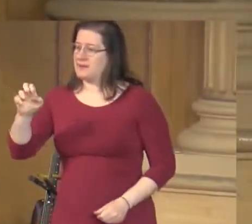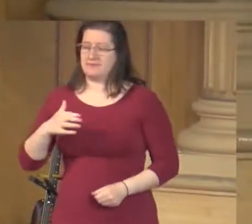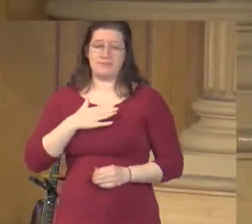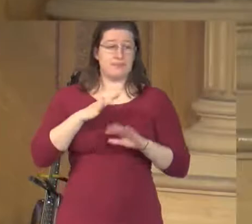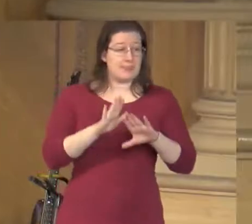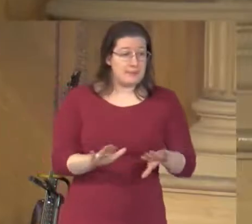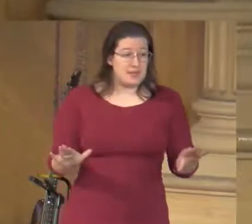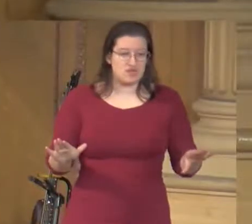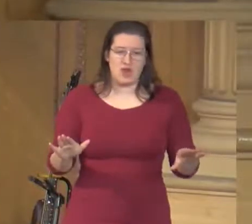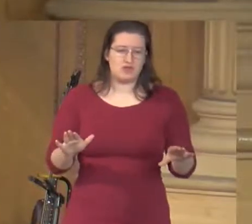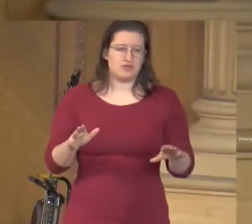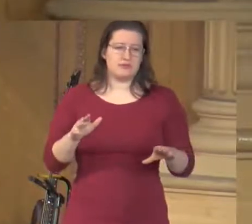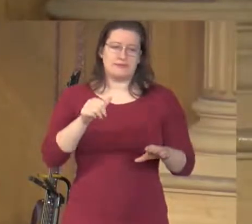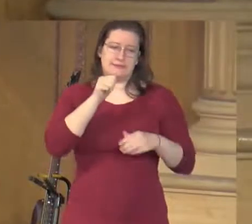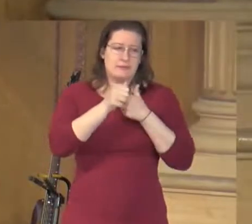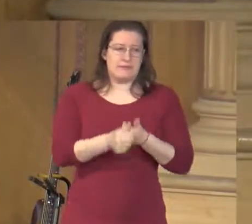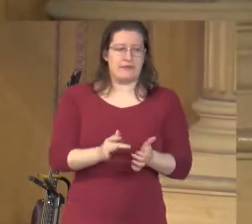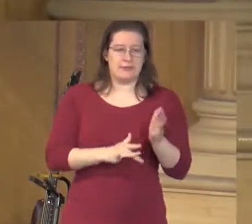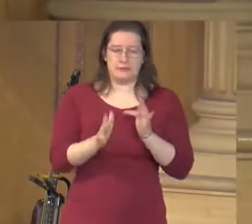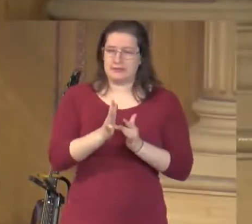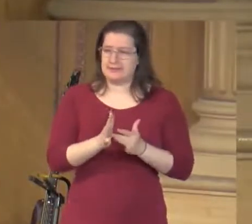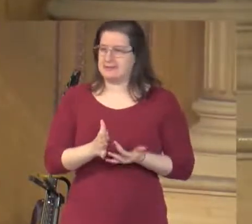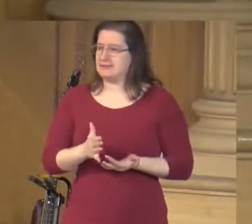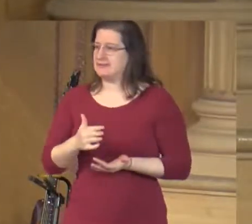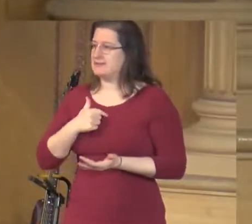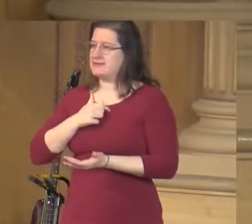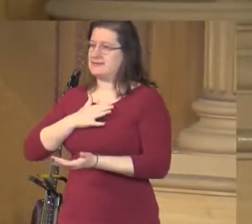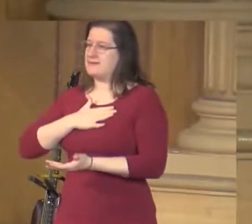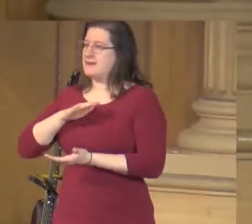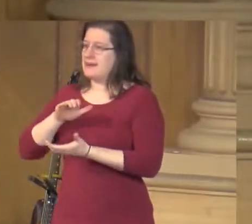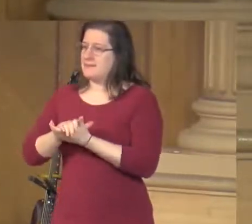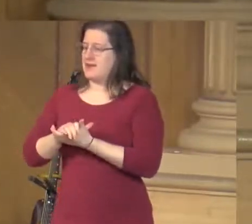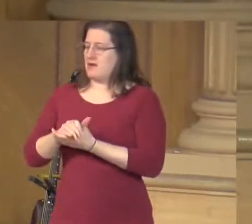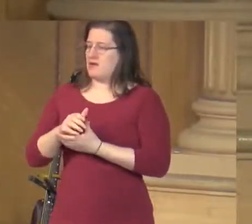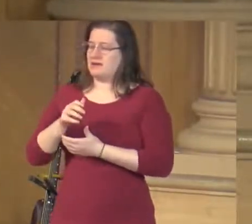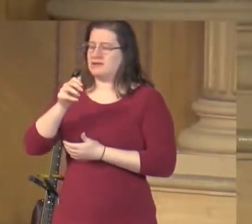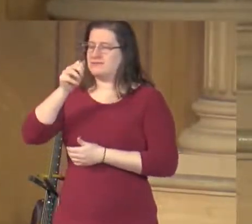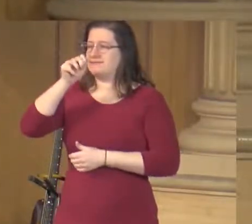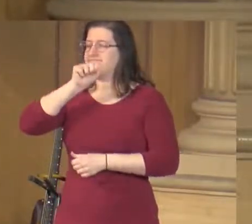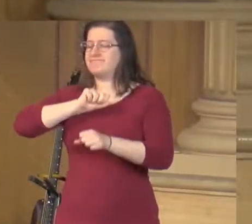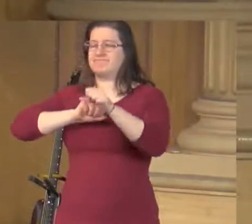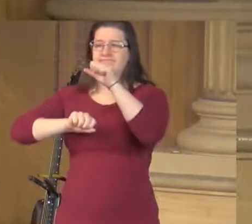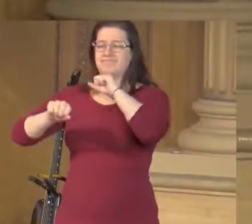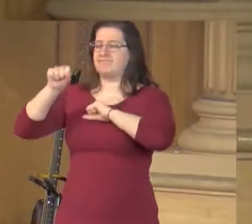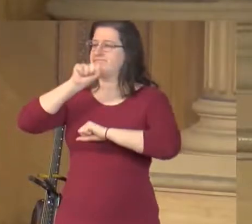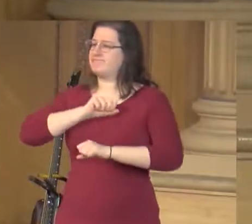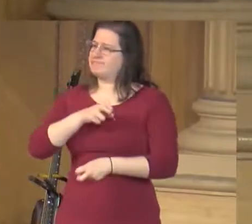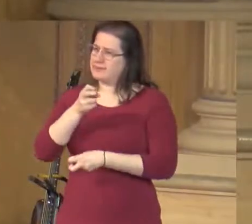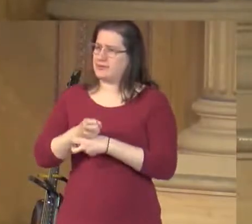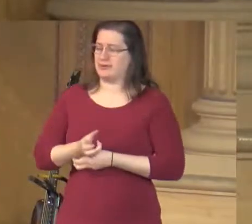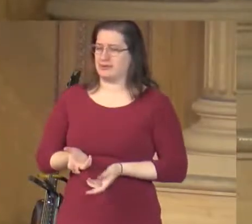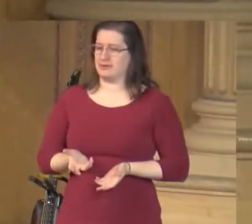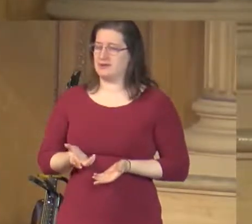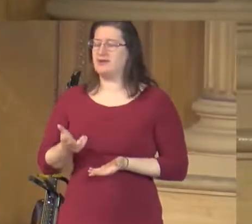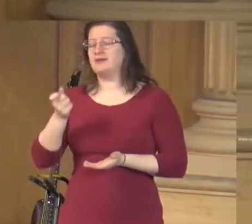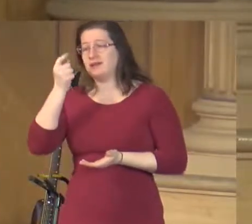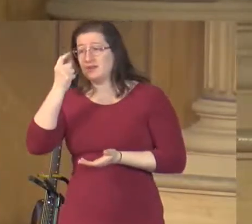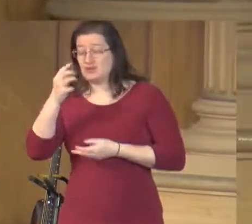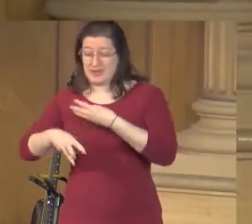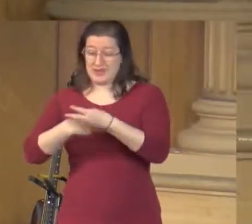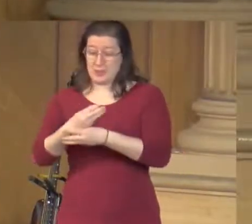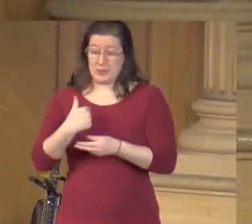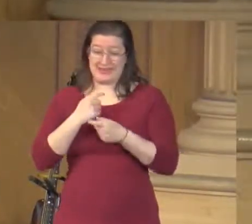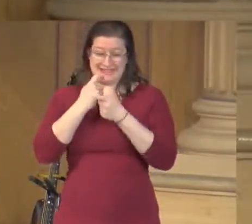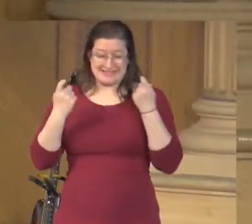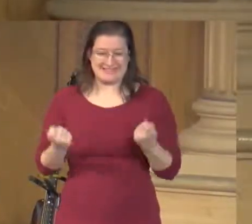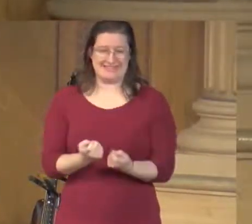trials. And some of it is just brokenness that comes from the broken systems in the world because sin has entered in. Some is because